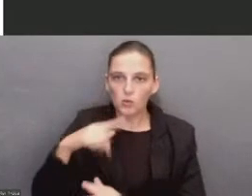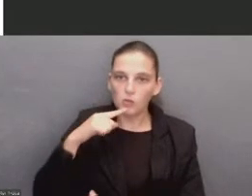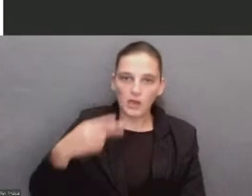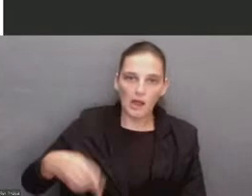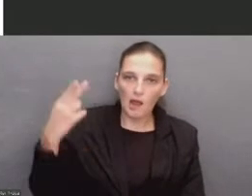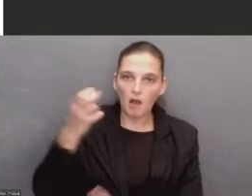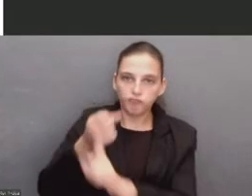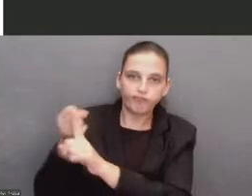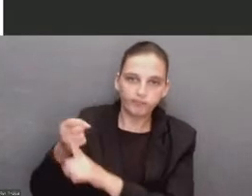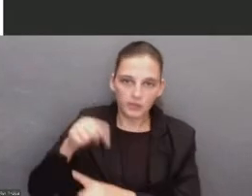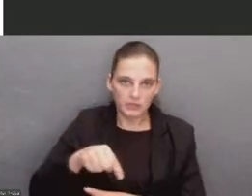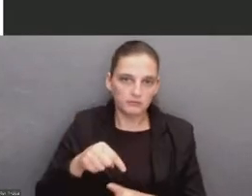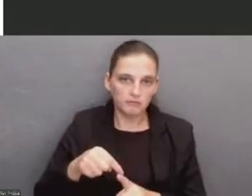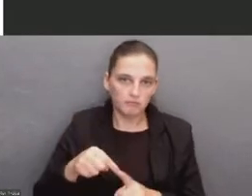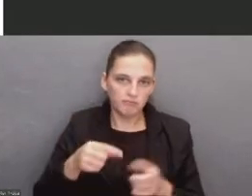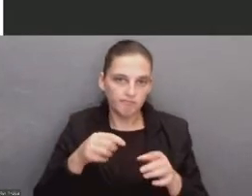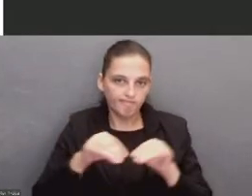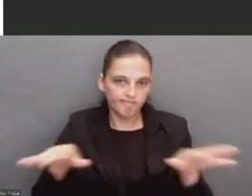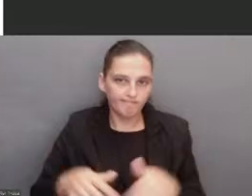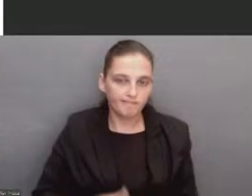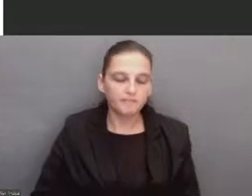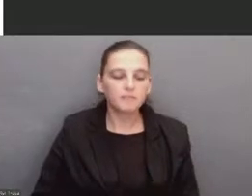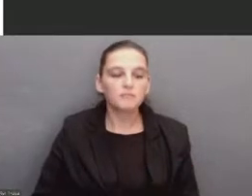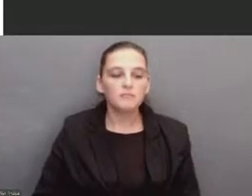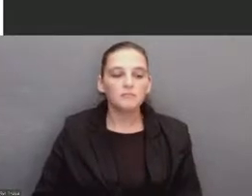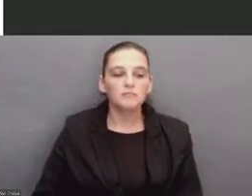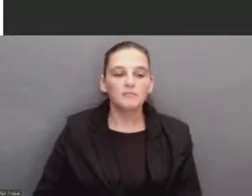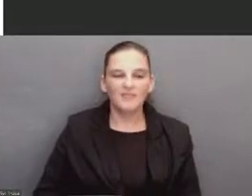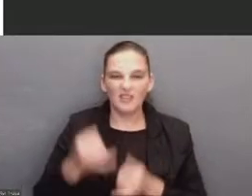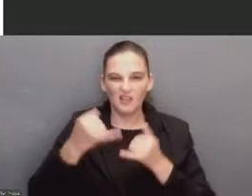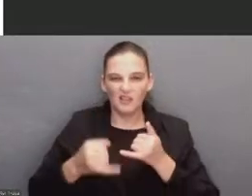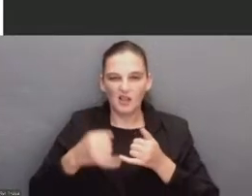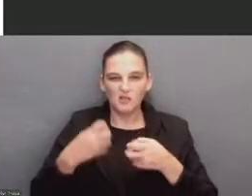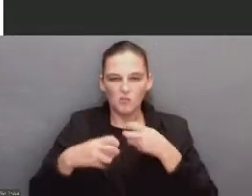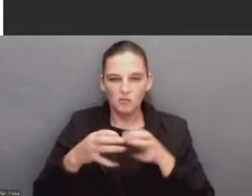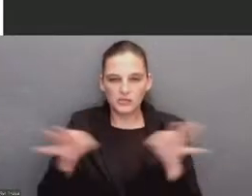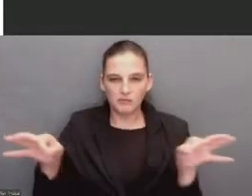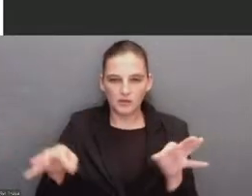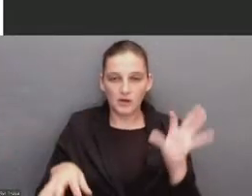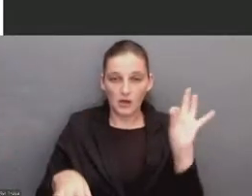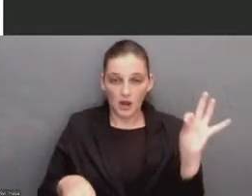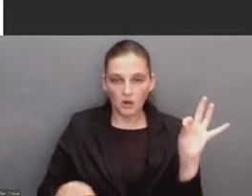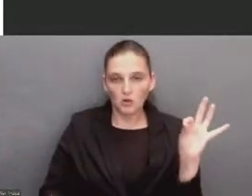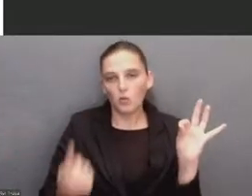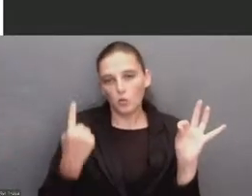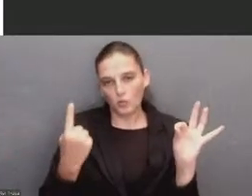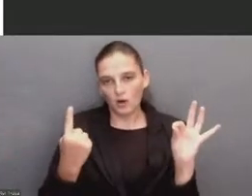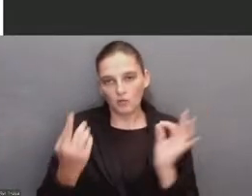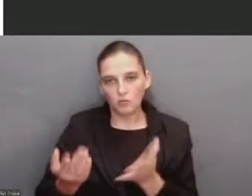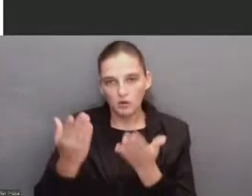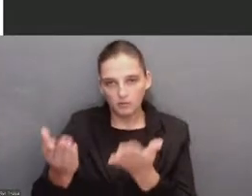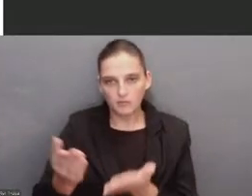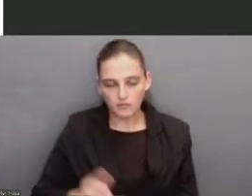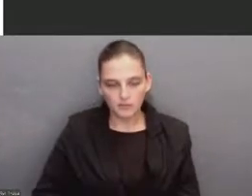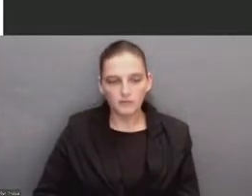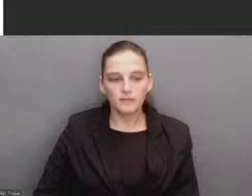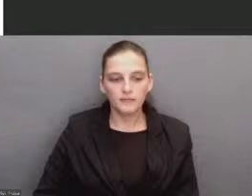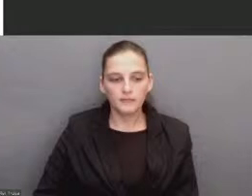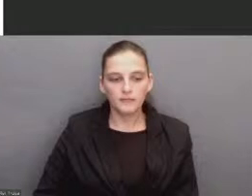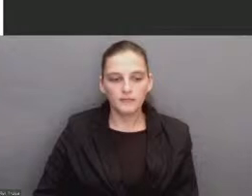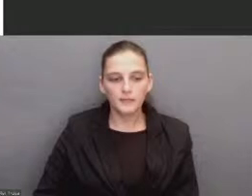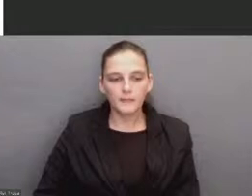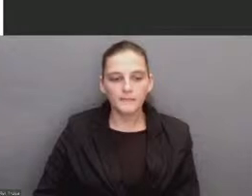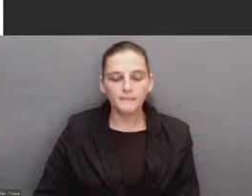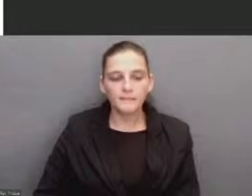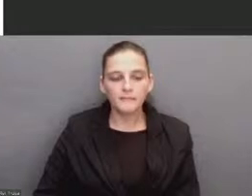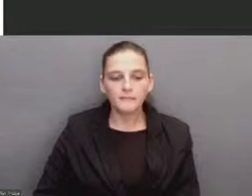then for our final problem statement about congregate settings, we had 1 recommendation, and that is that we really need to